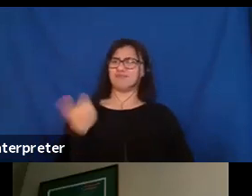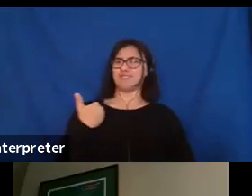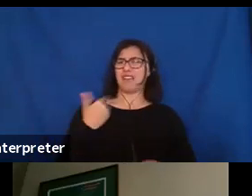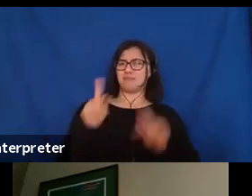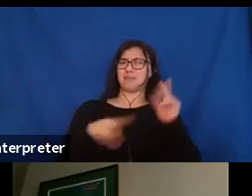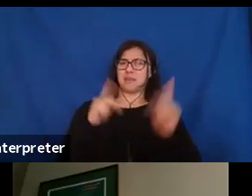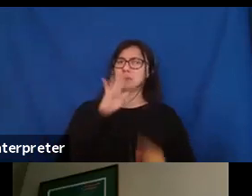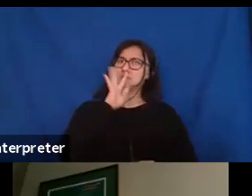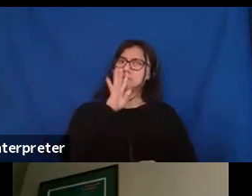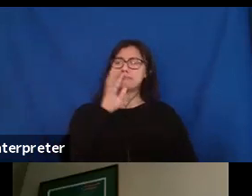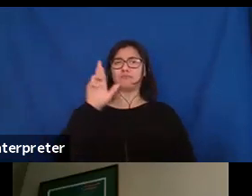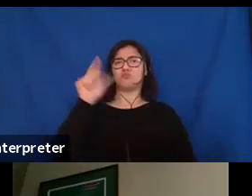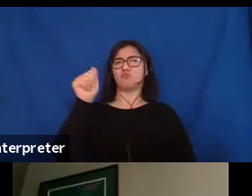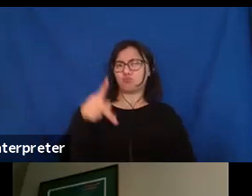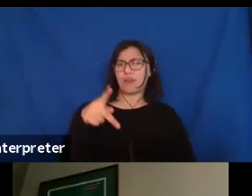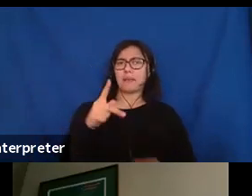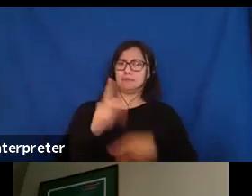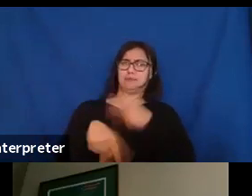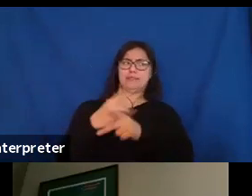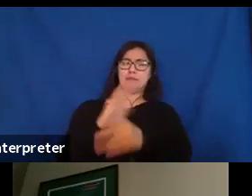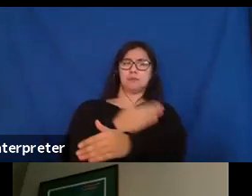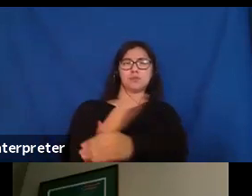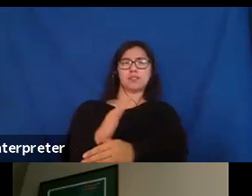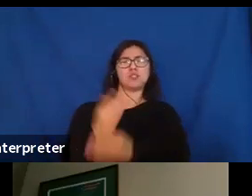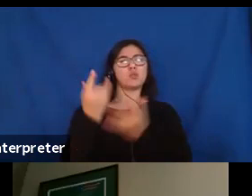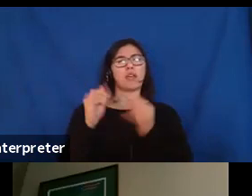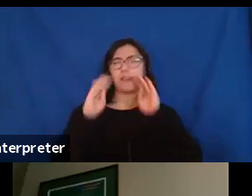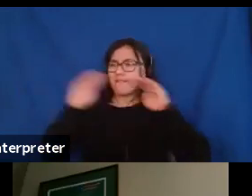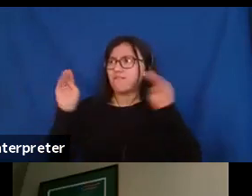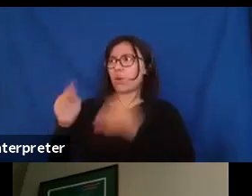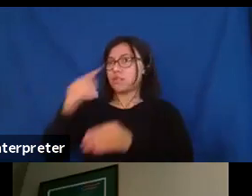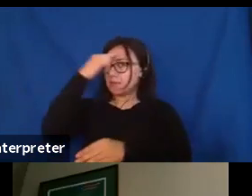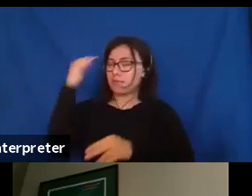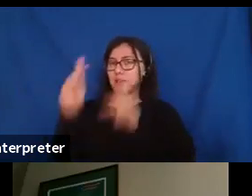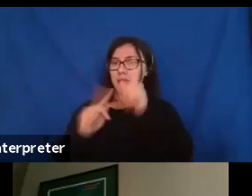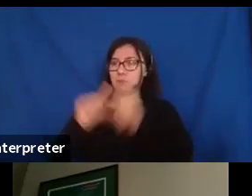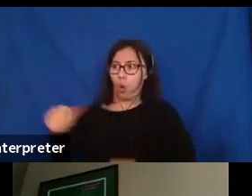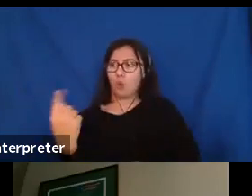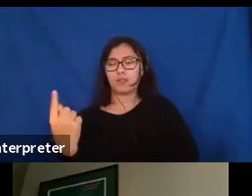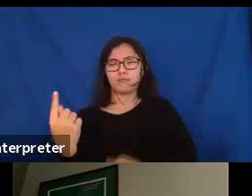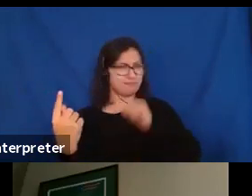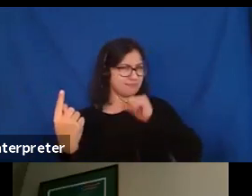And they're making this about Black people only. And that's not an accurate statement.